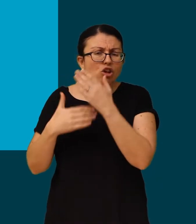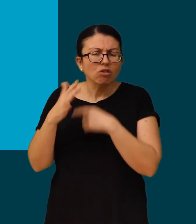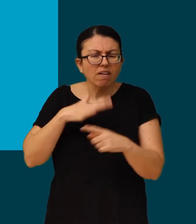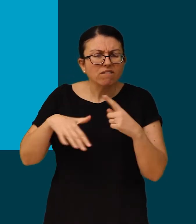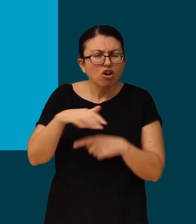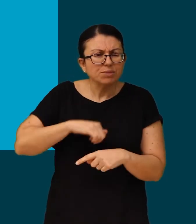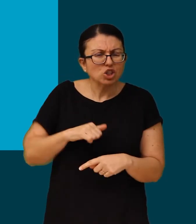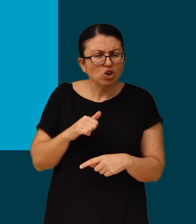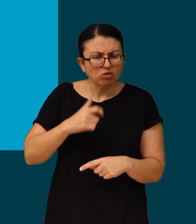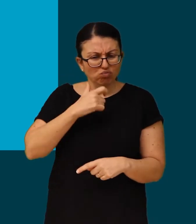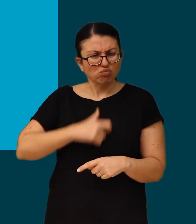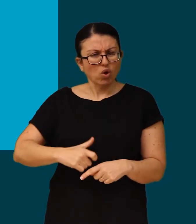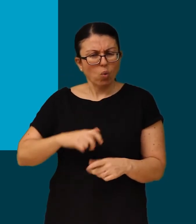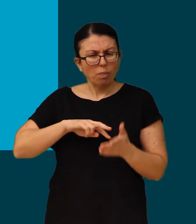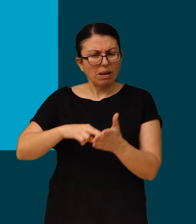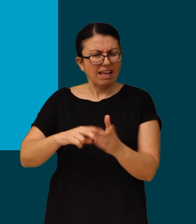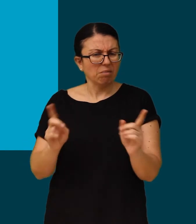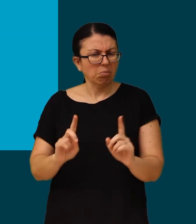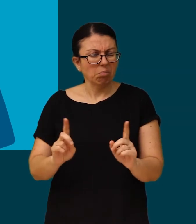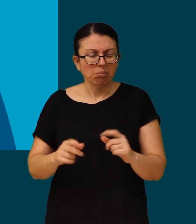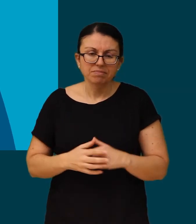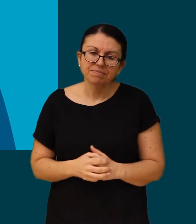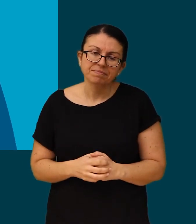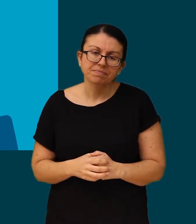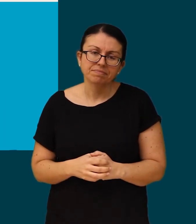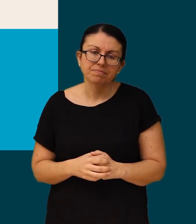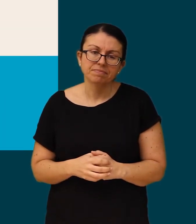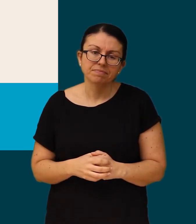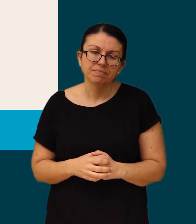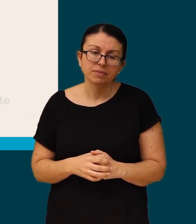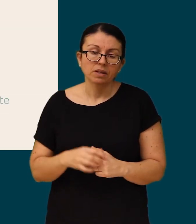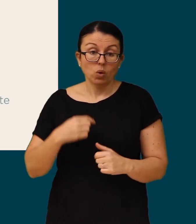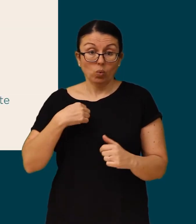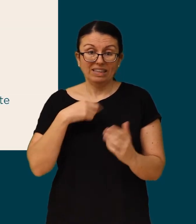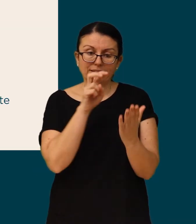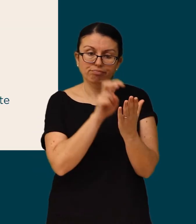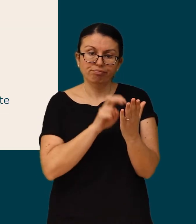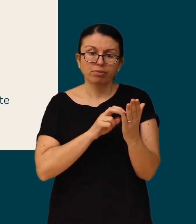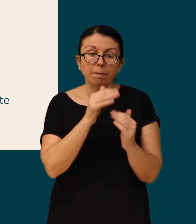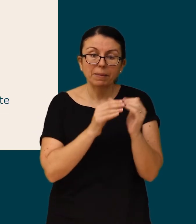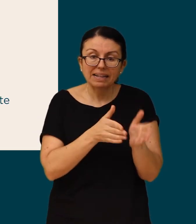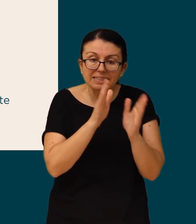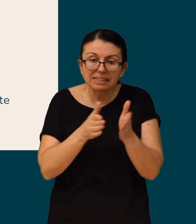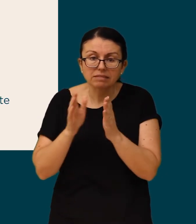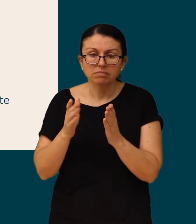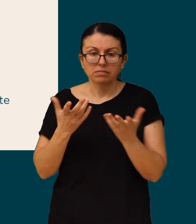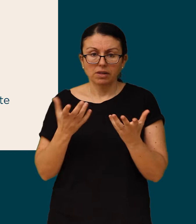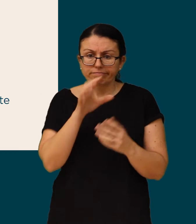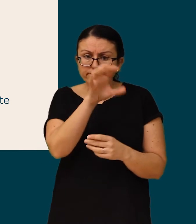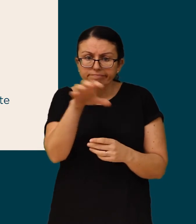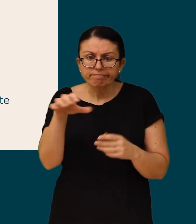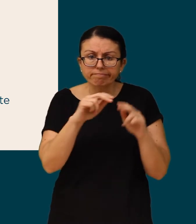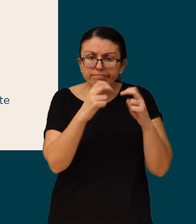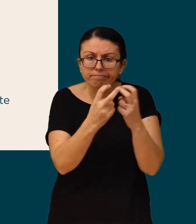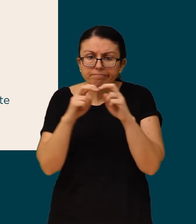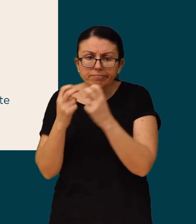What is Historic Environment Scotland's role in planning? We list buildings, schedule monuments,